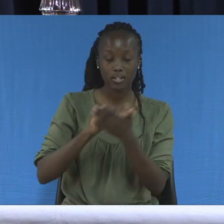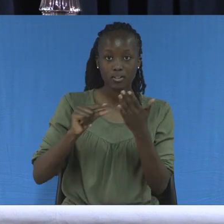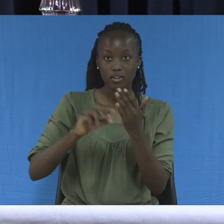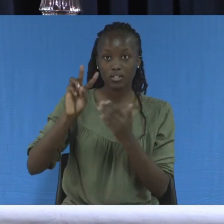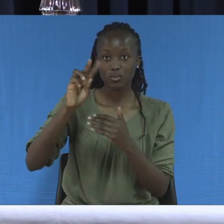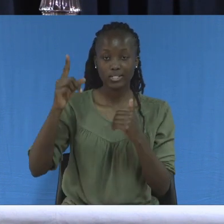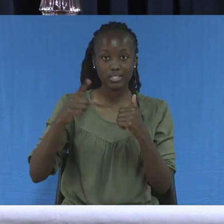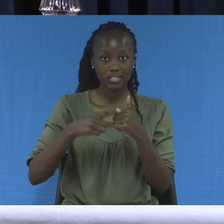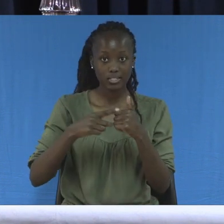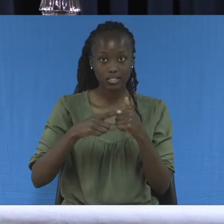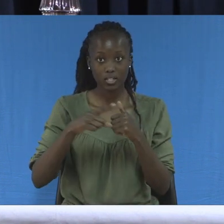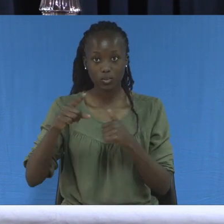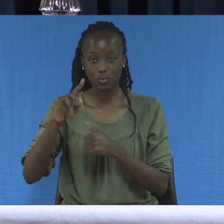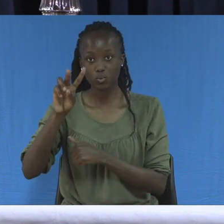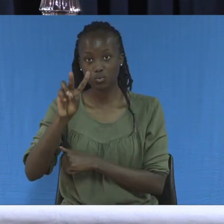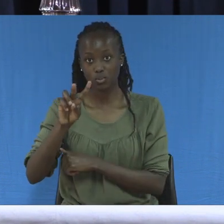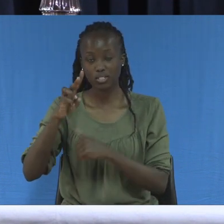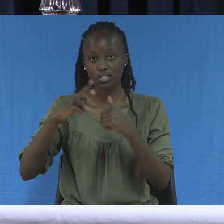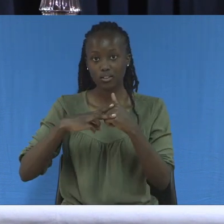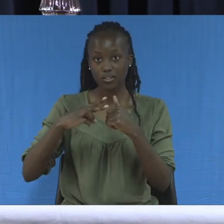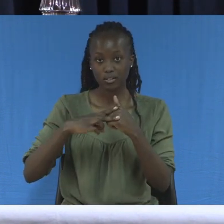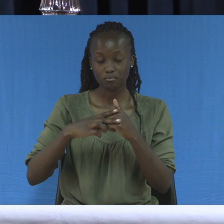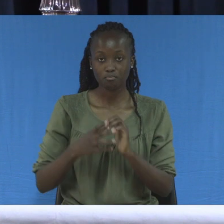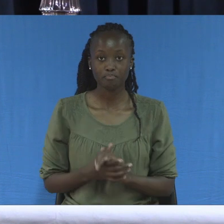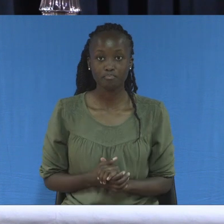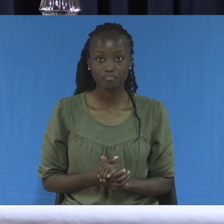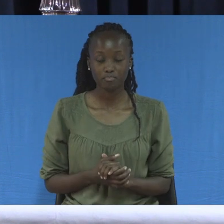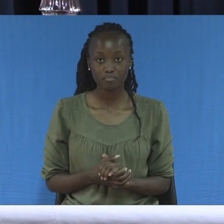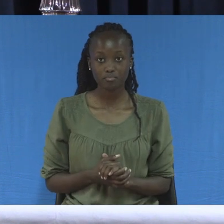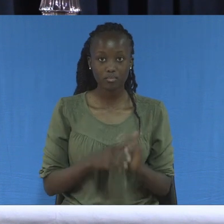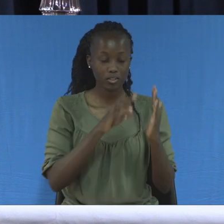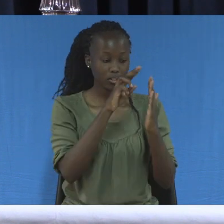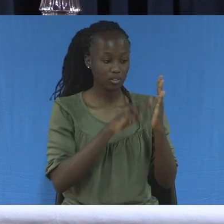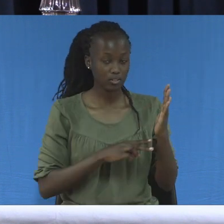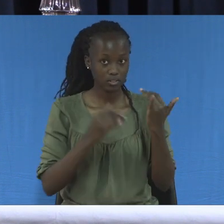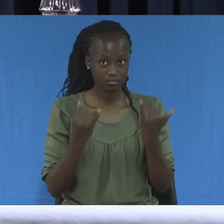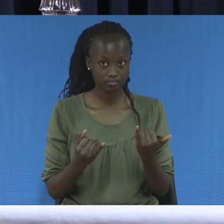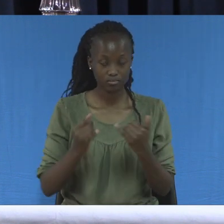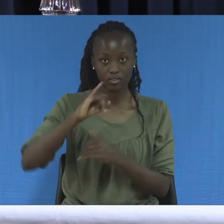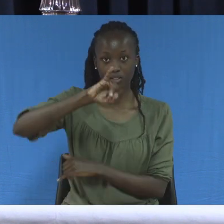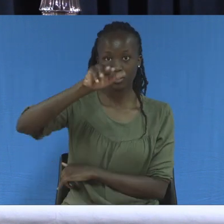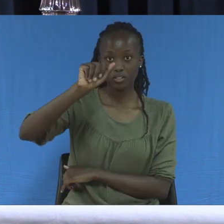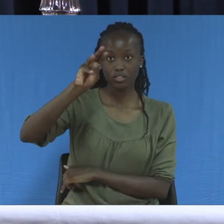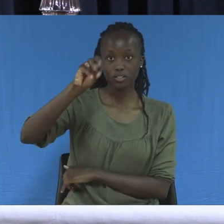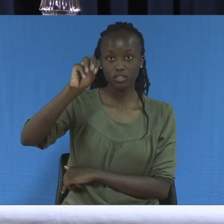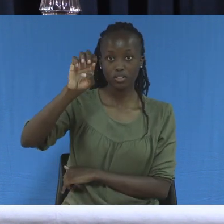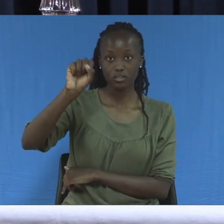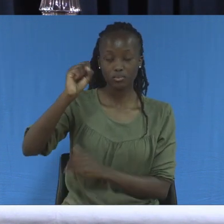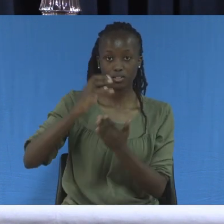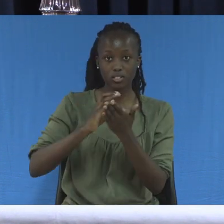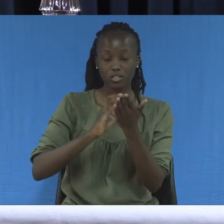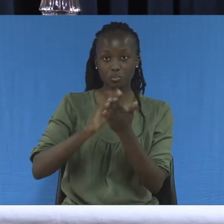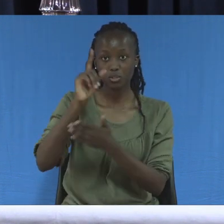26 to 27. James 1, reading from